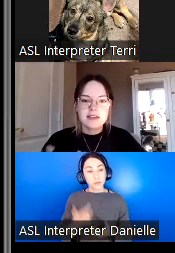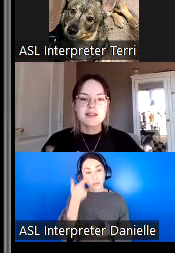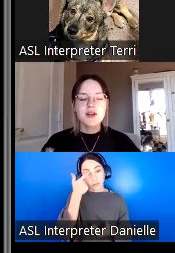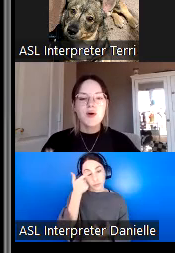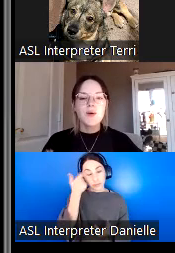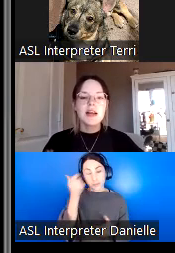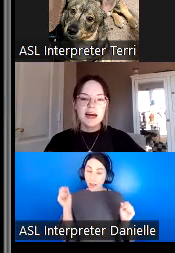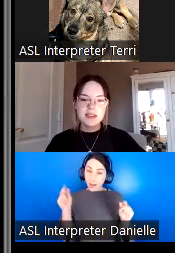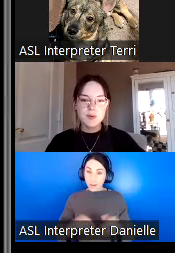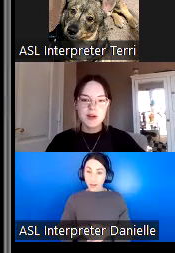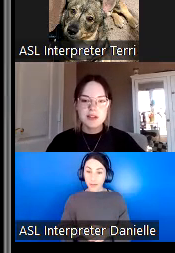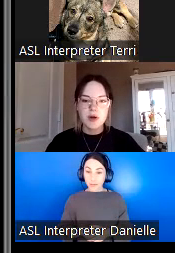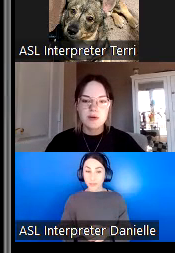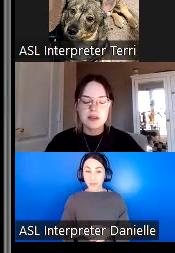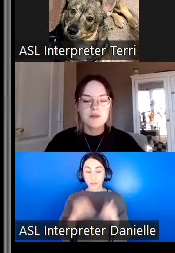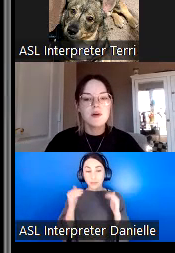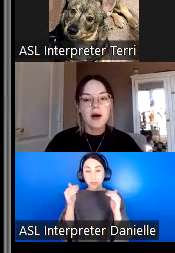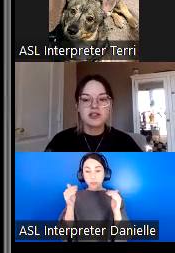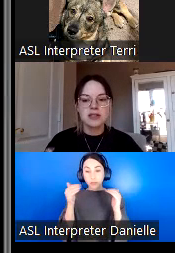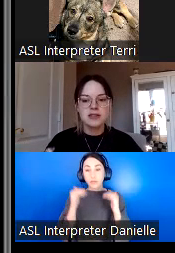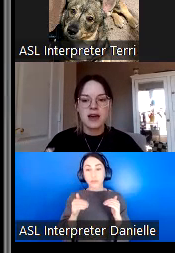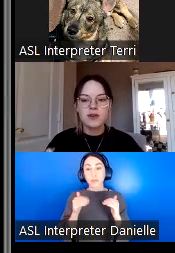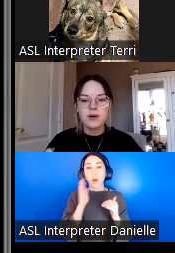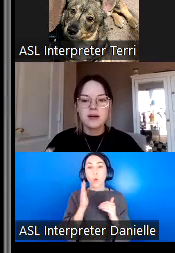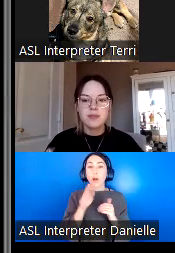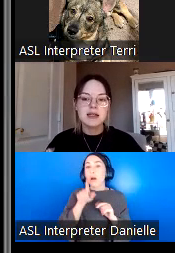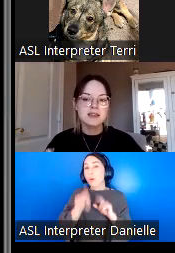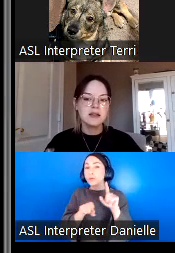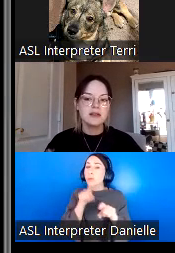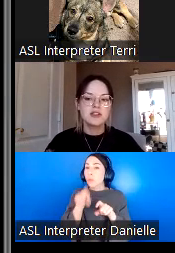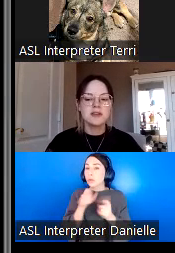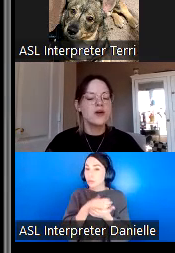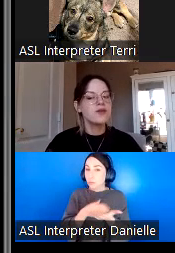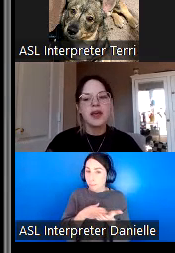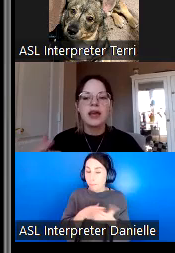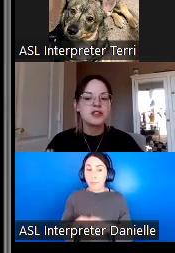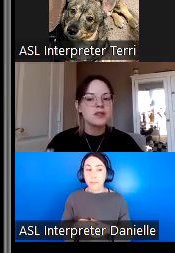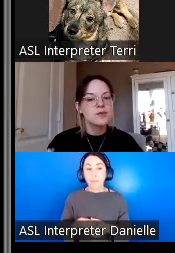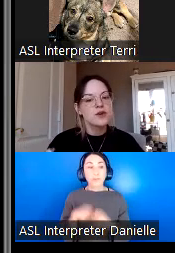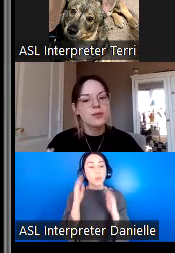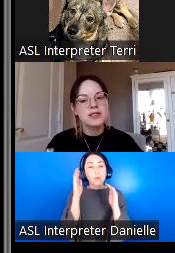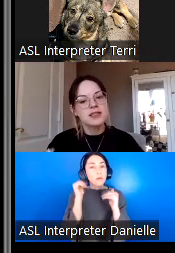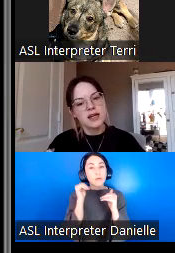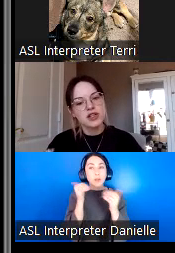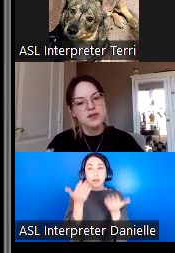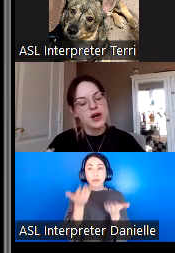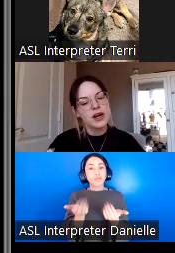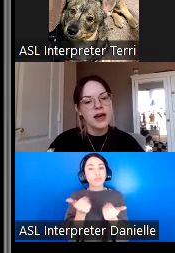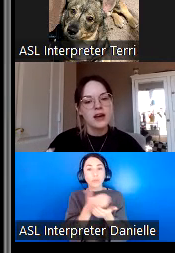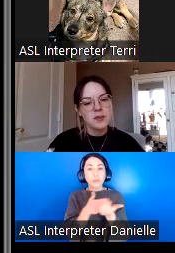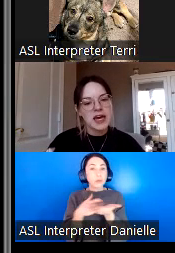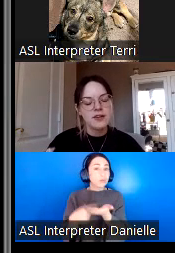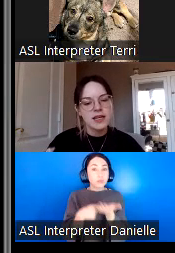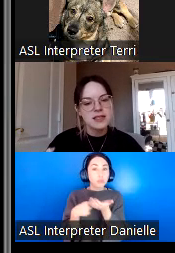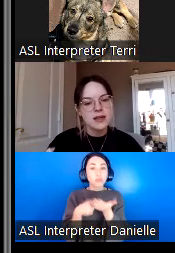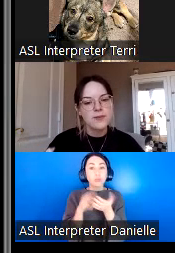All right, so next we're going to pose a few questions to everyone present, just to hopefully engage in some group discussion